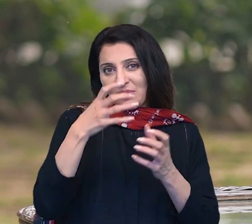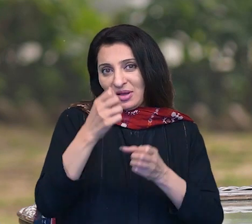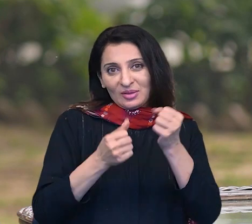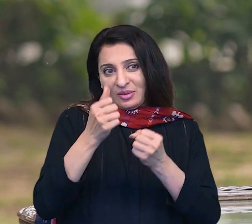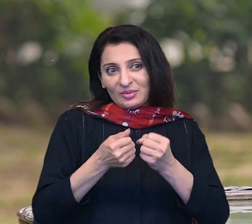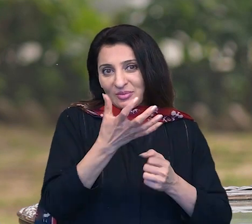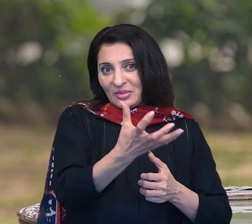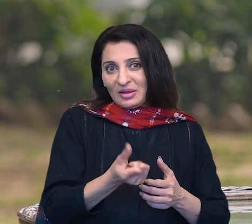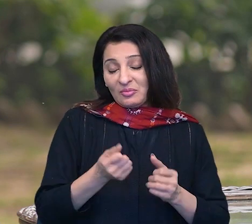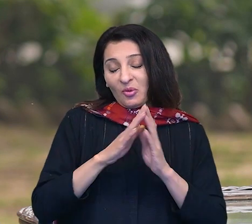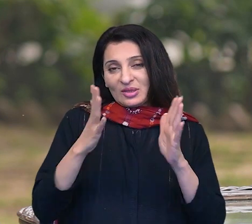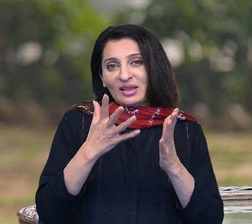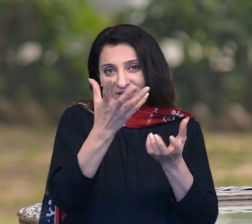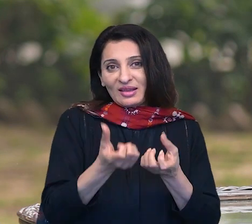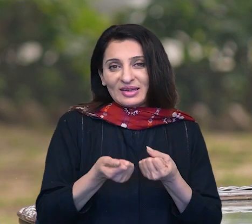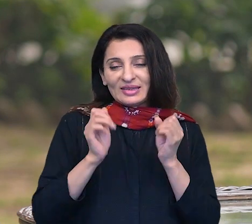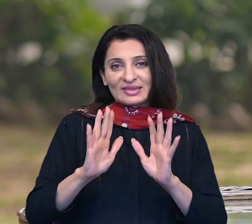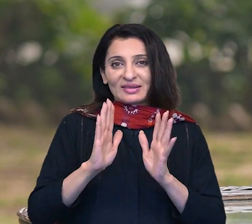farm,